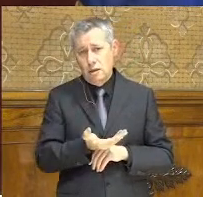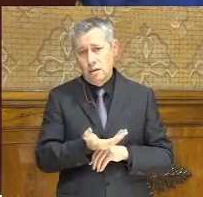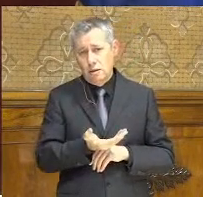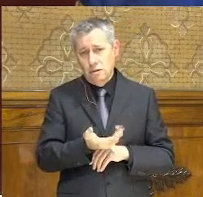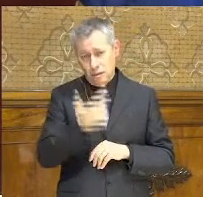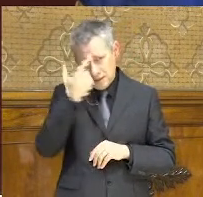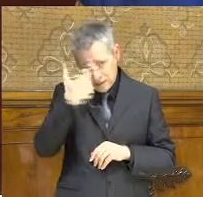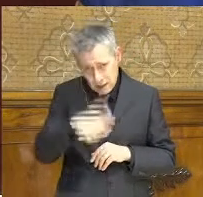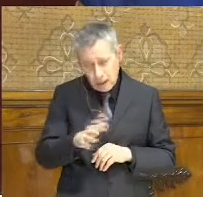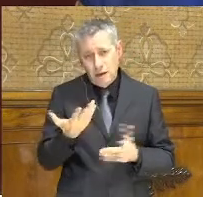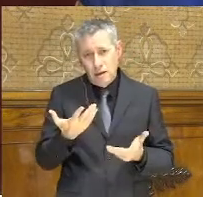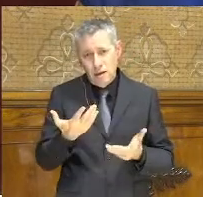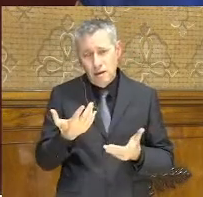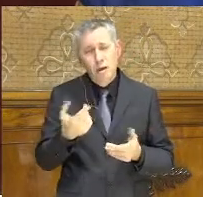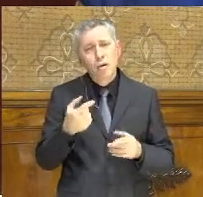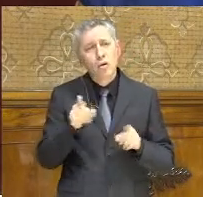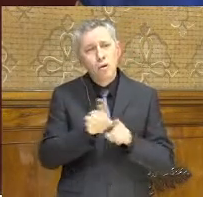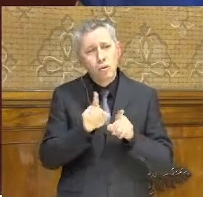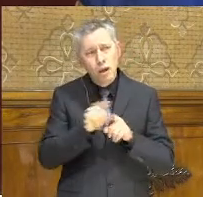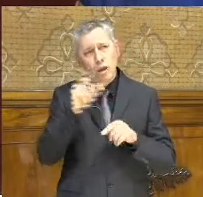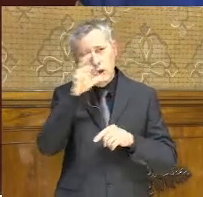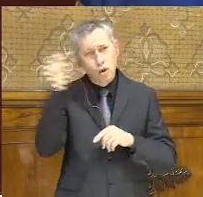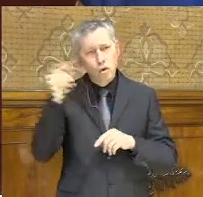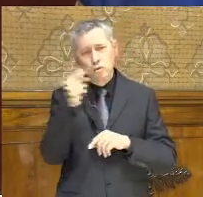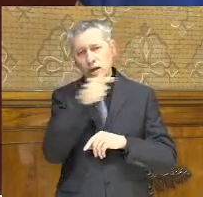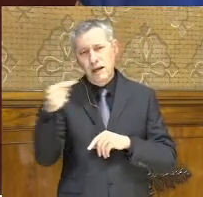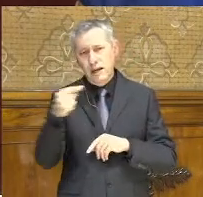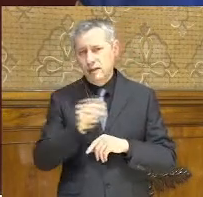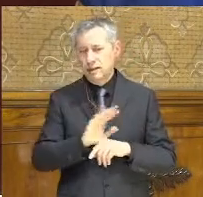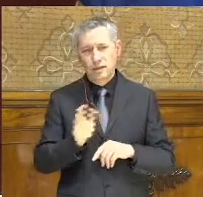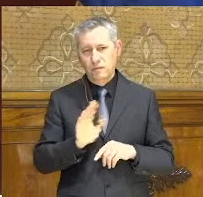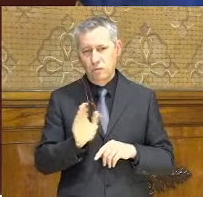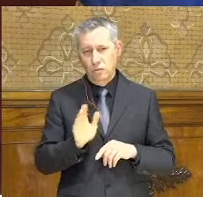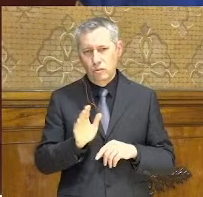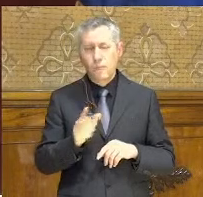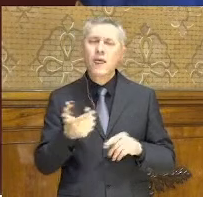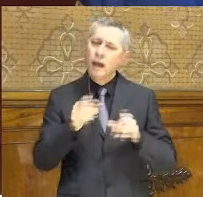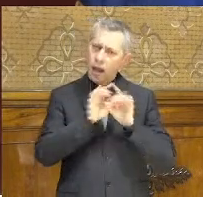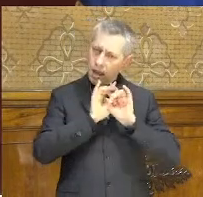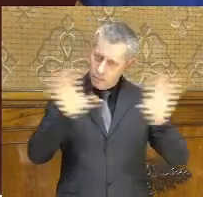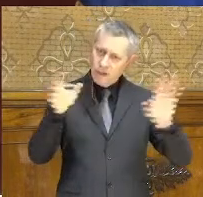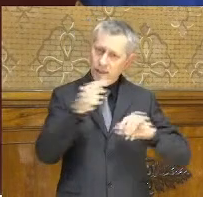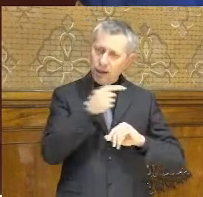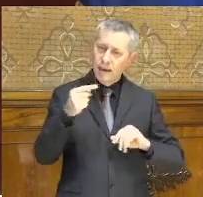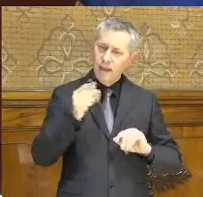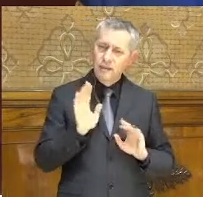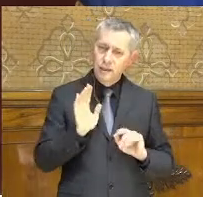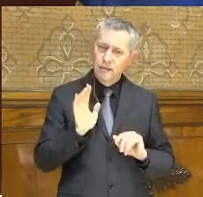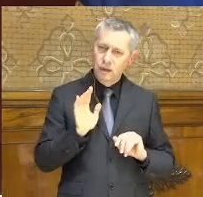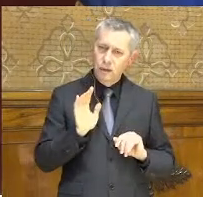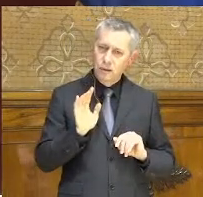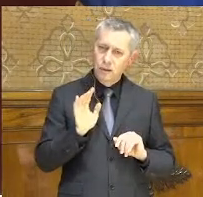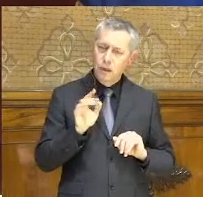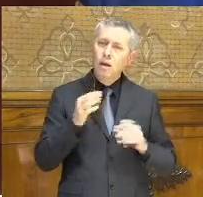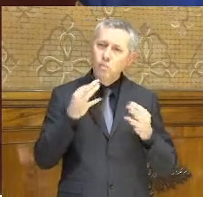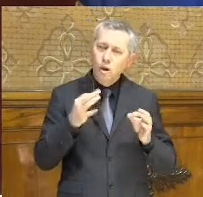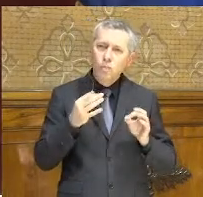way, in a form of negative freedom. It is the impetus of this negative